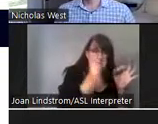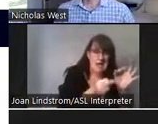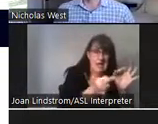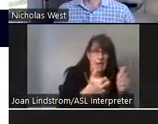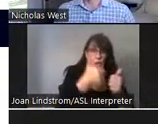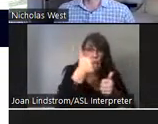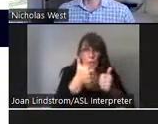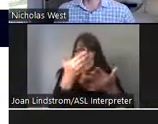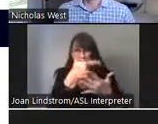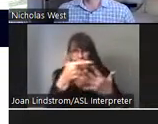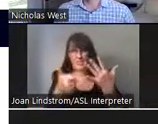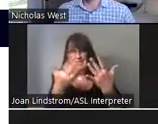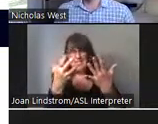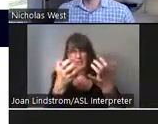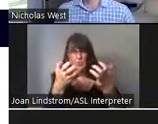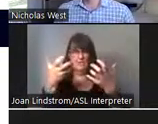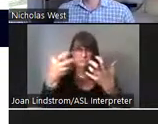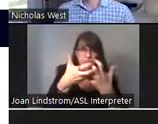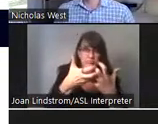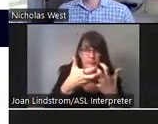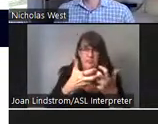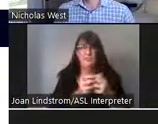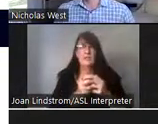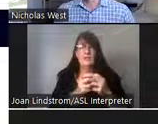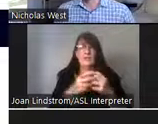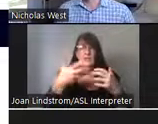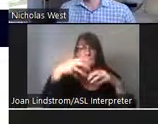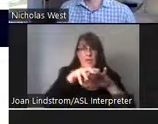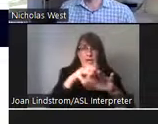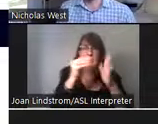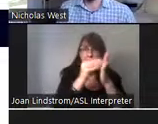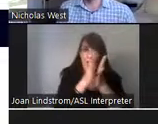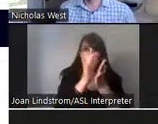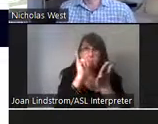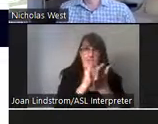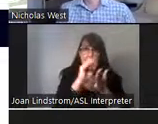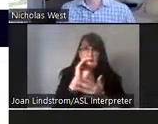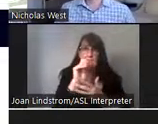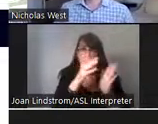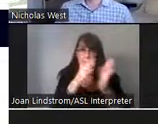of those things they want to infuse into the acquisition and then document that in the acquisition plan.